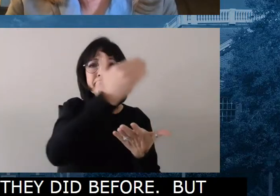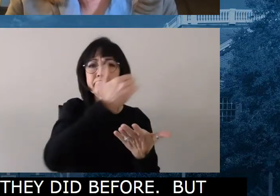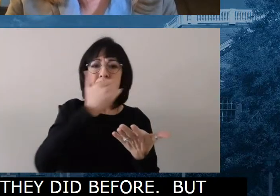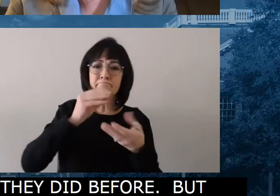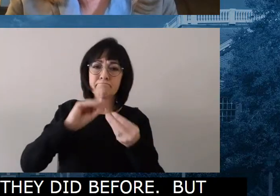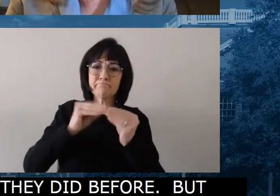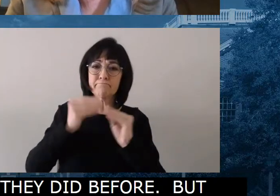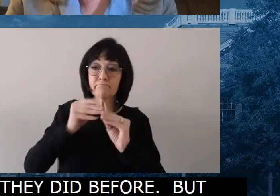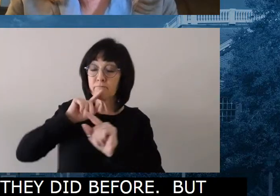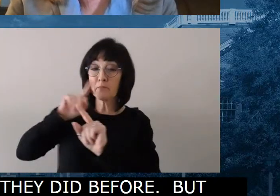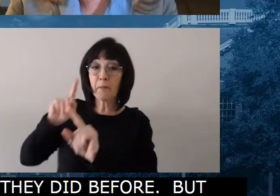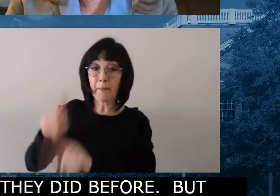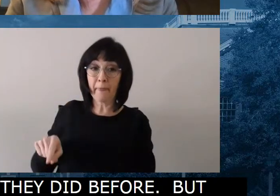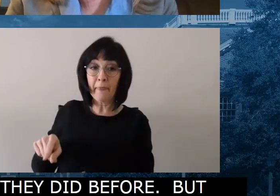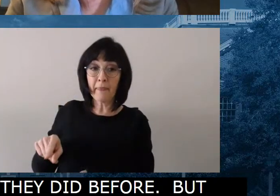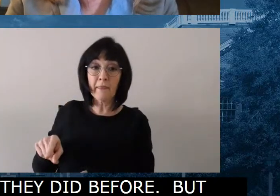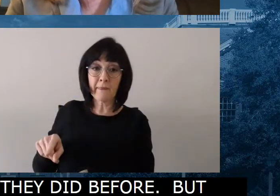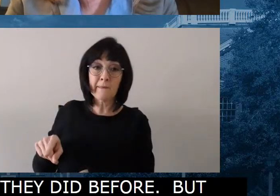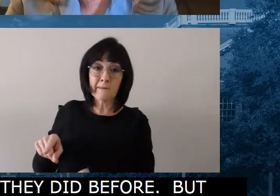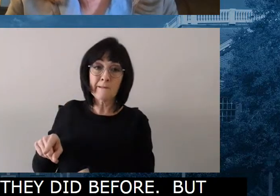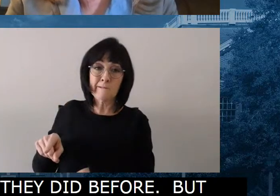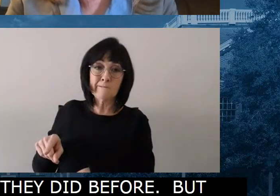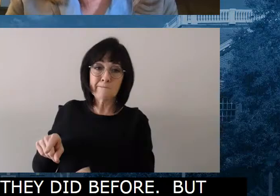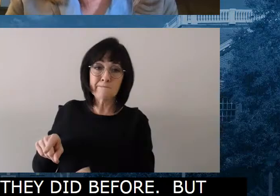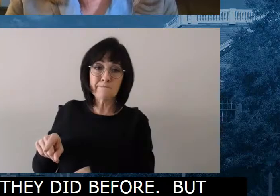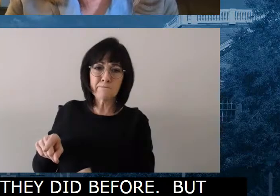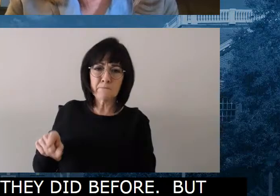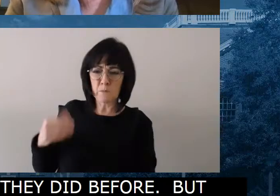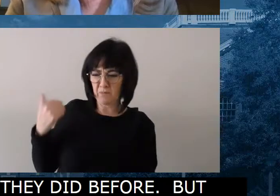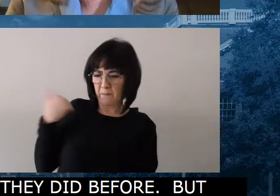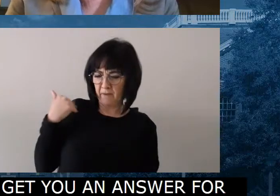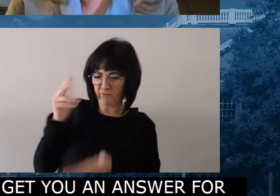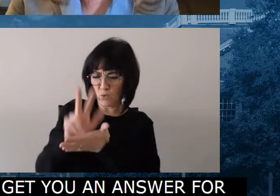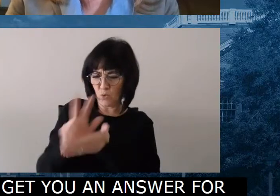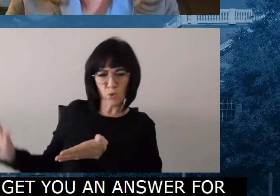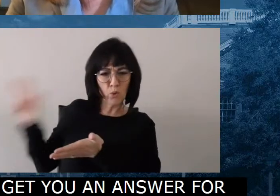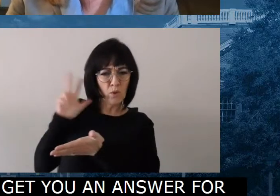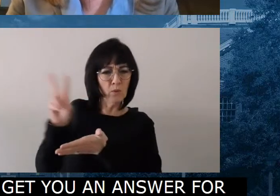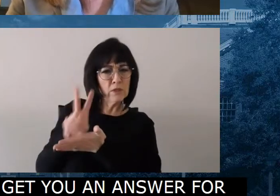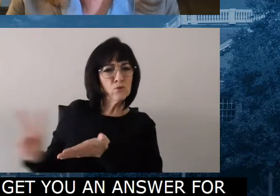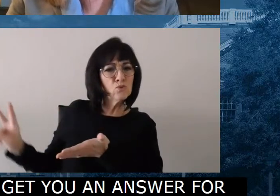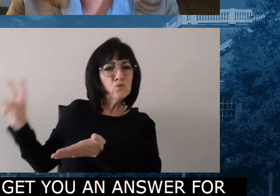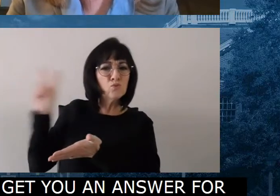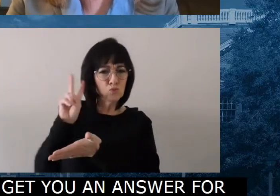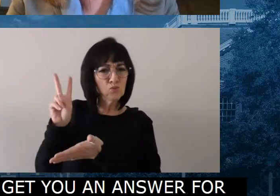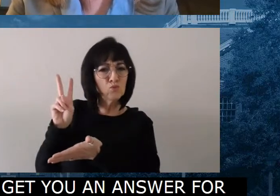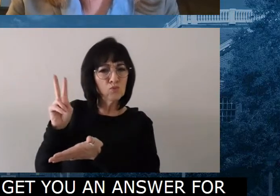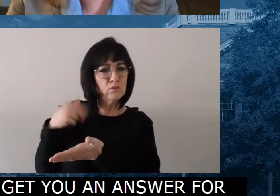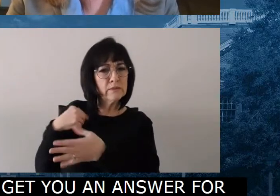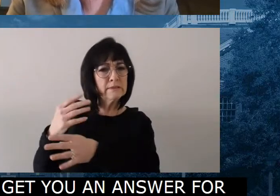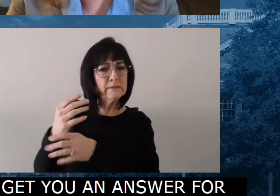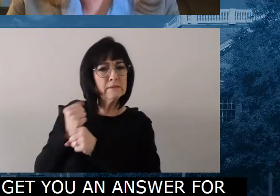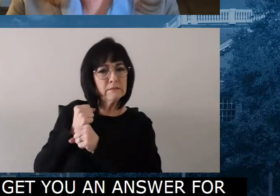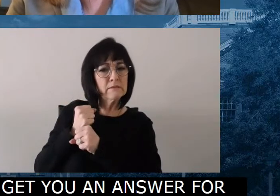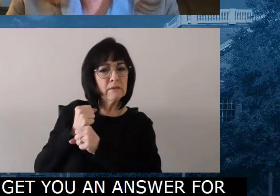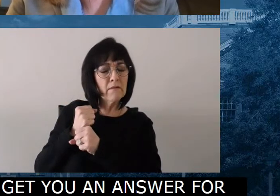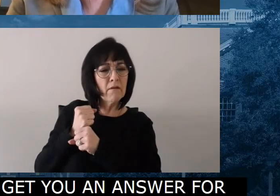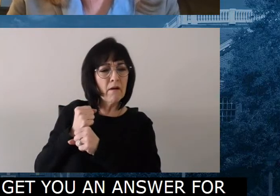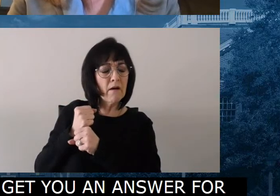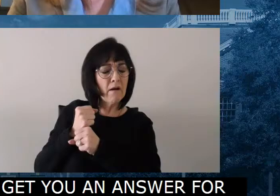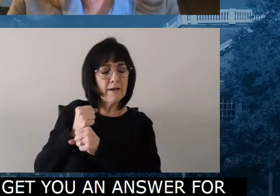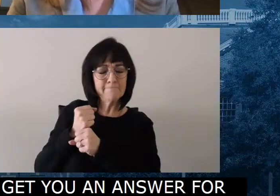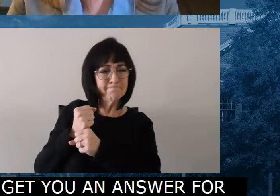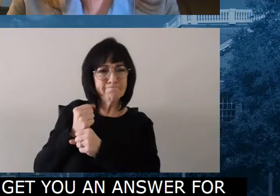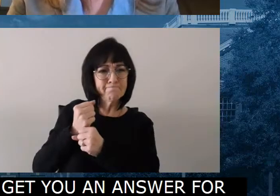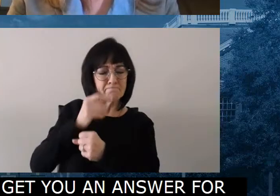much bigger than what we got. What was that, 3 weeks ago, 2 weeks ago? And their expectation is it will